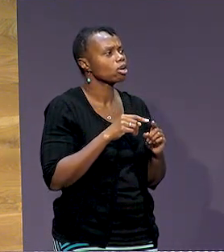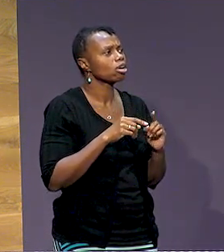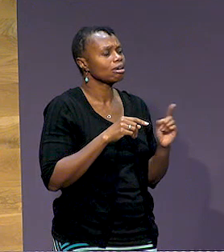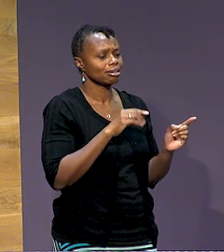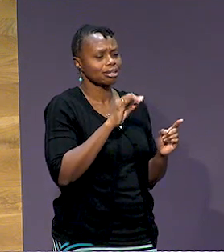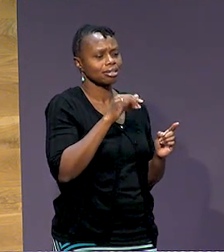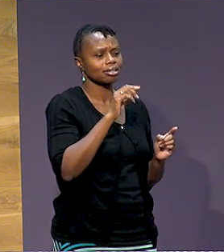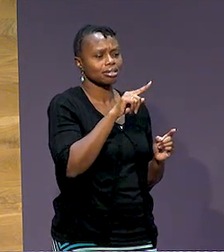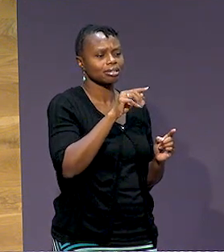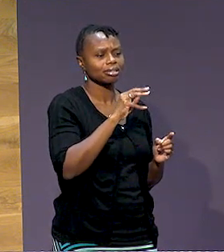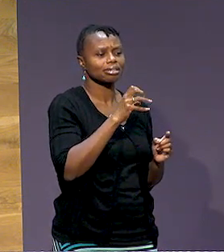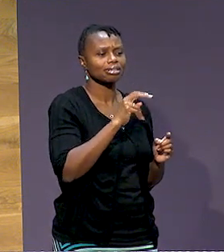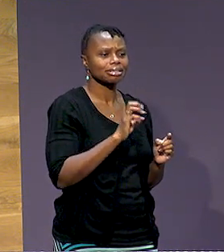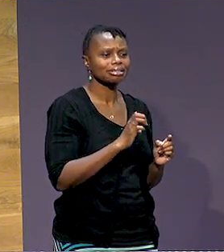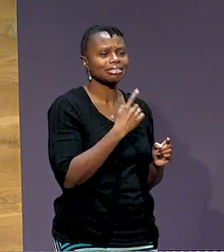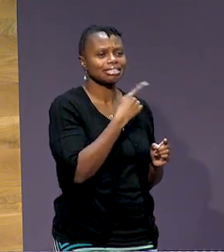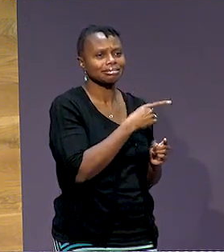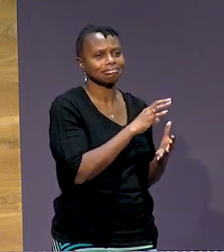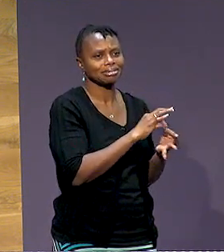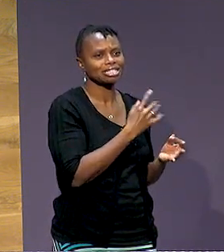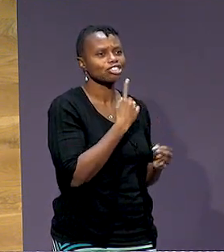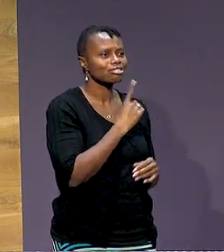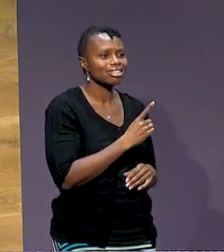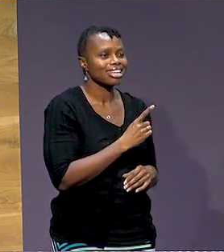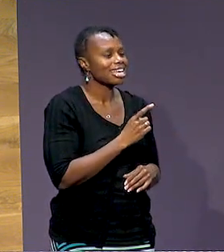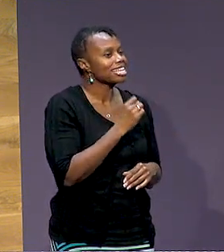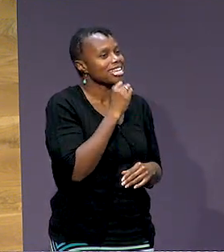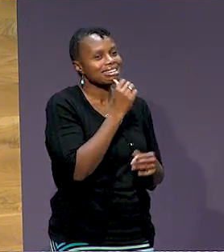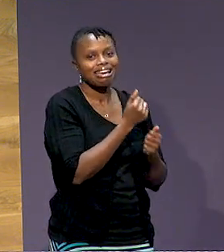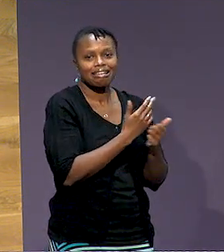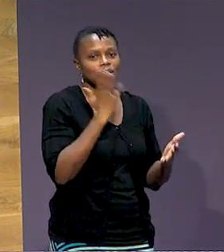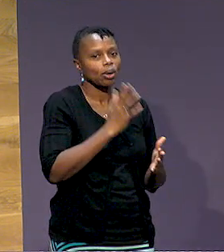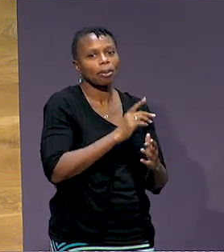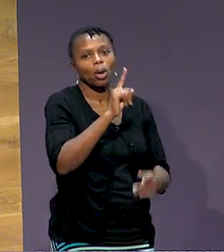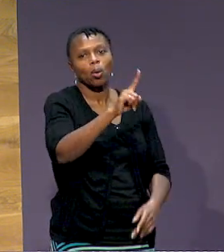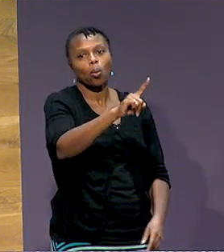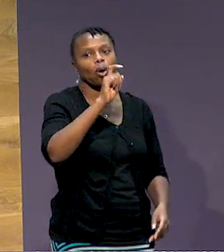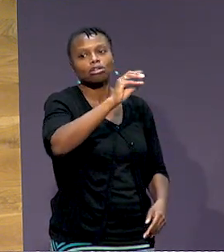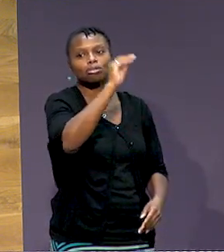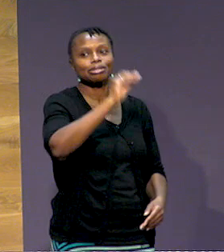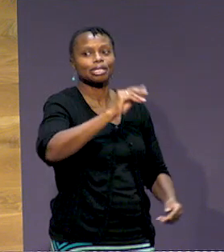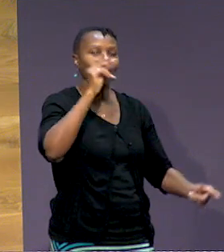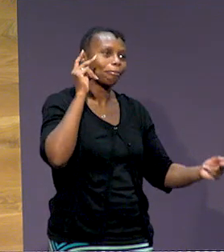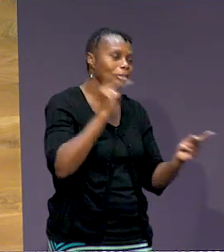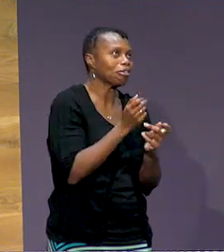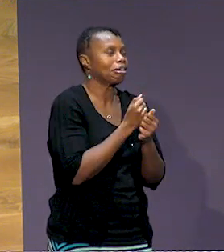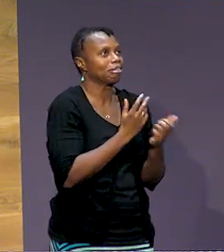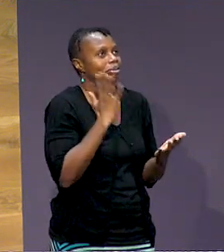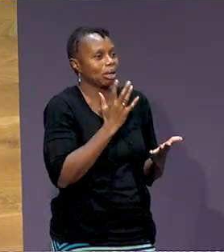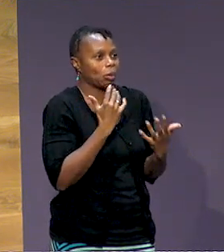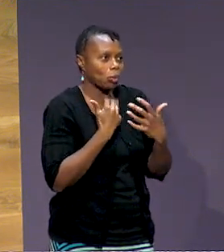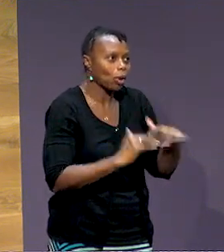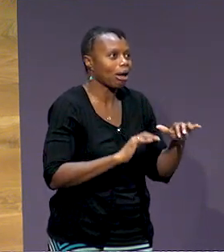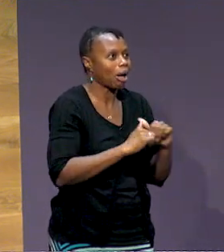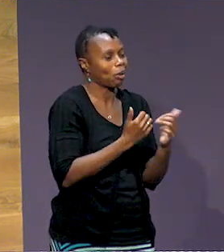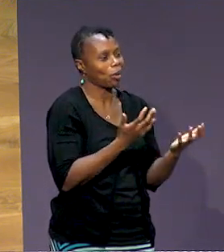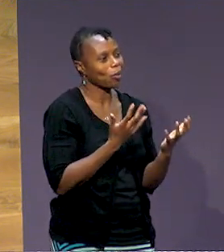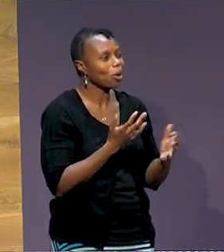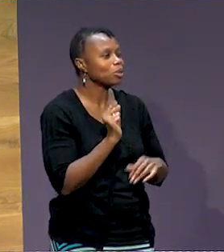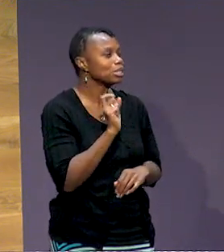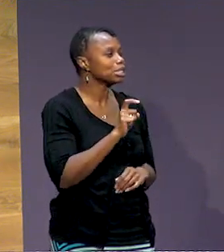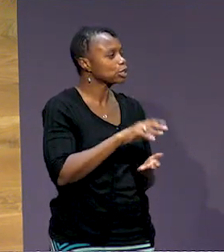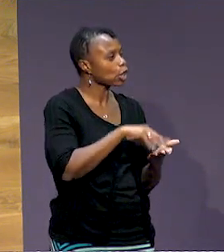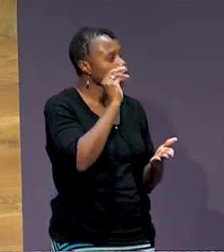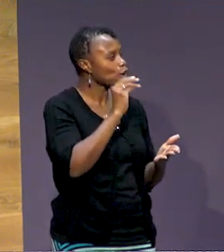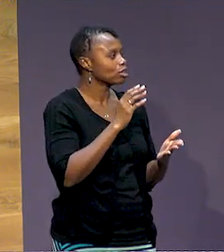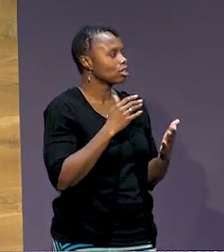was coming to grips with not everything's going to be completely perfect and completely the way that I want it to be, and learning to just put